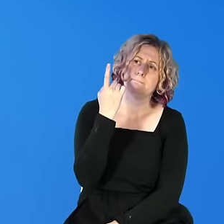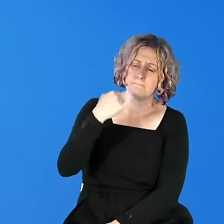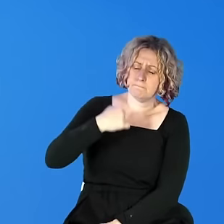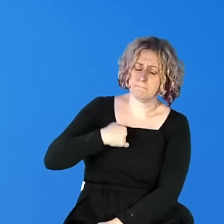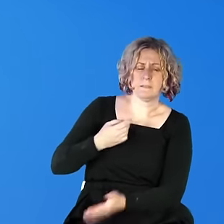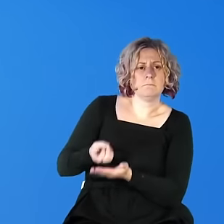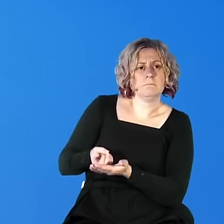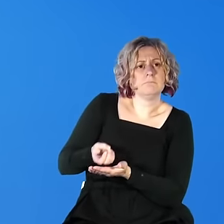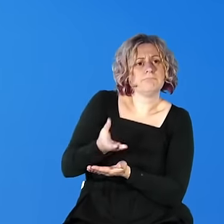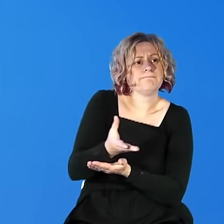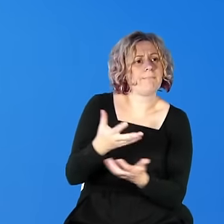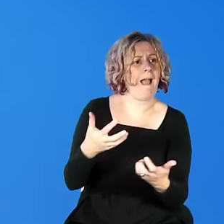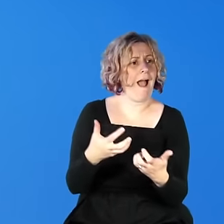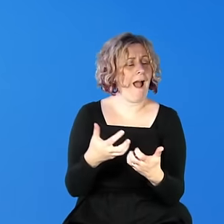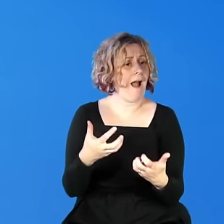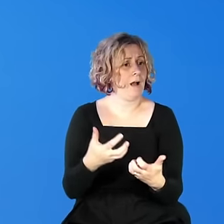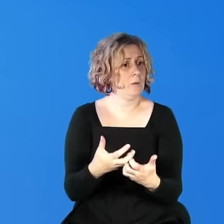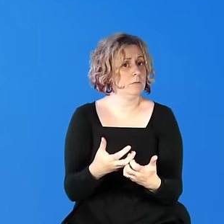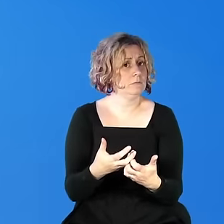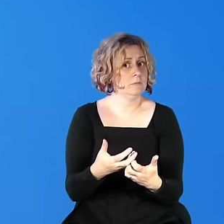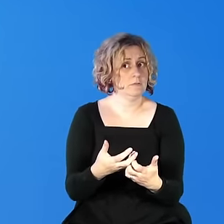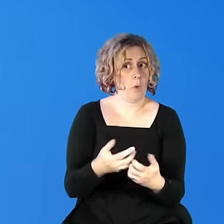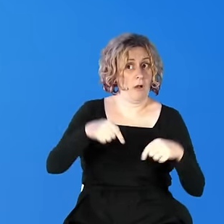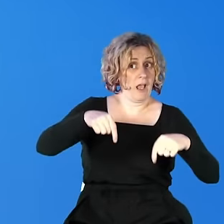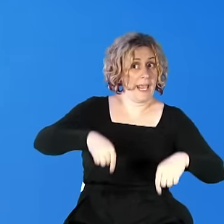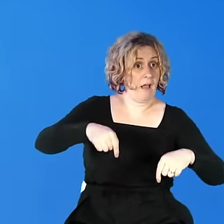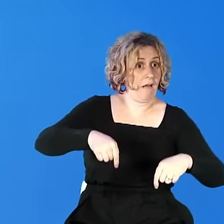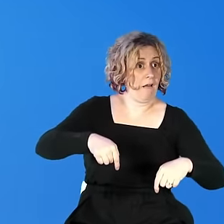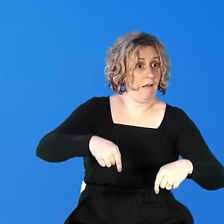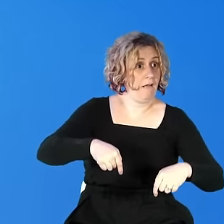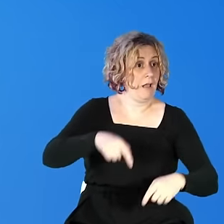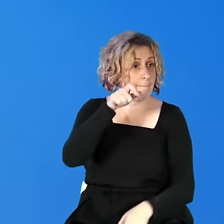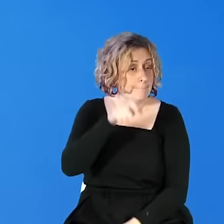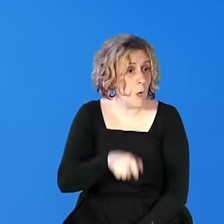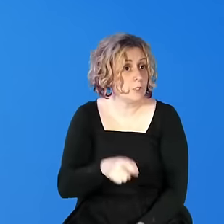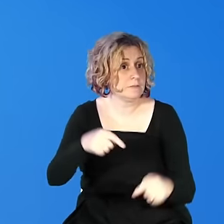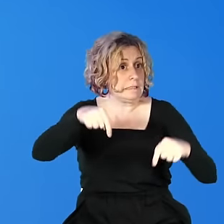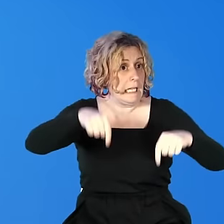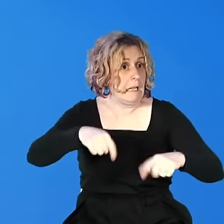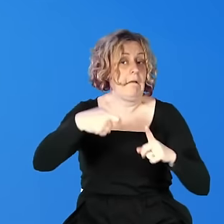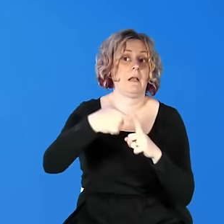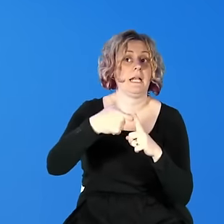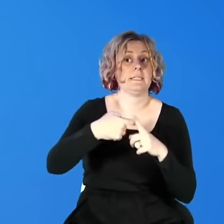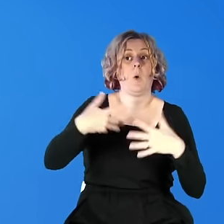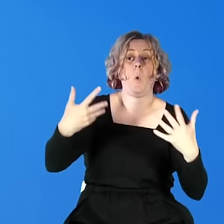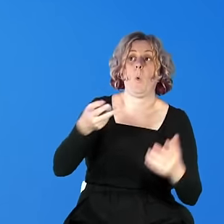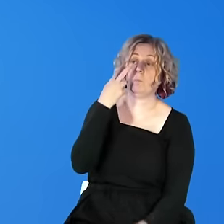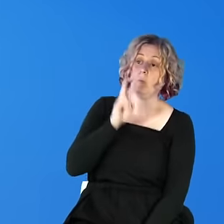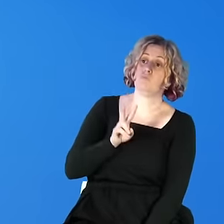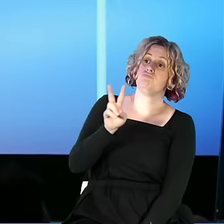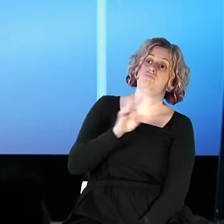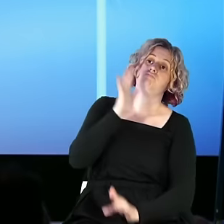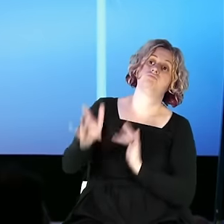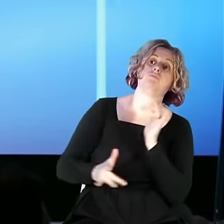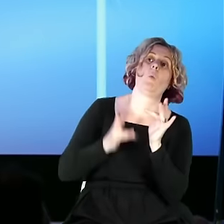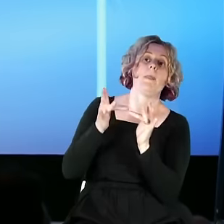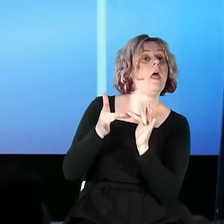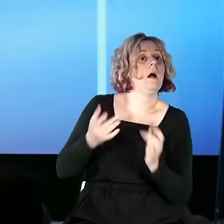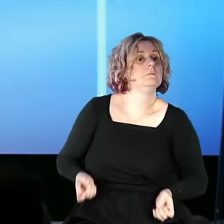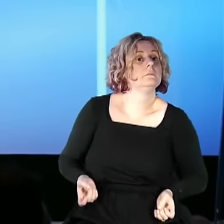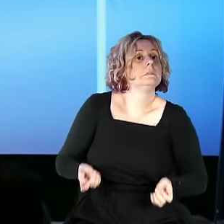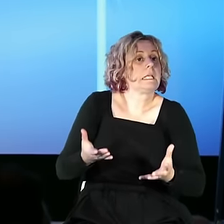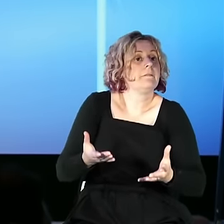here, if you're in person, or if you're watching online. Please consider prayerfully what you can give. And so